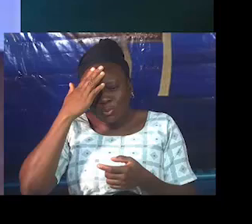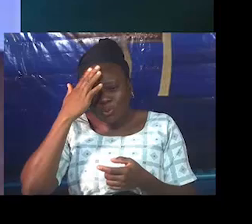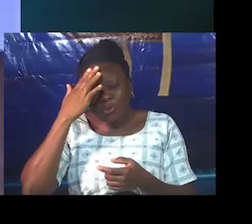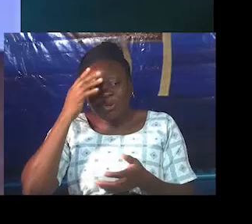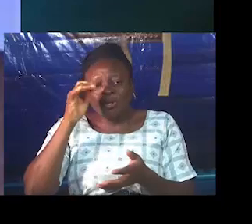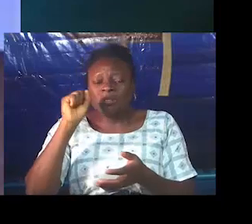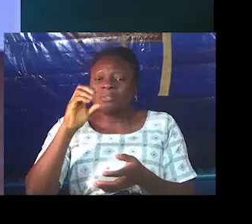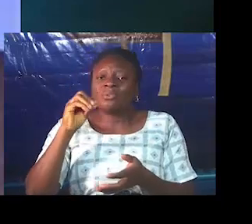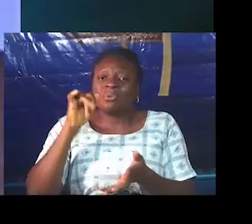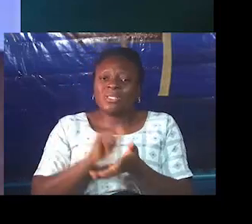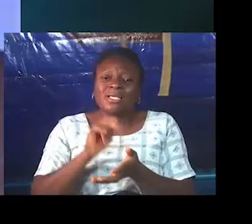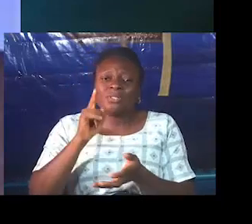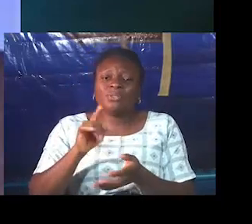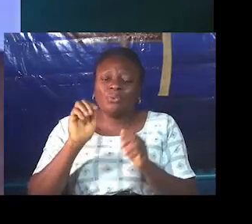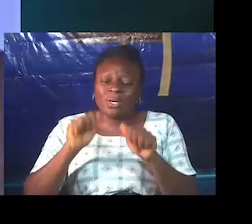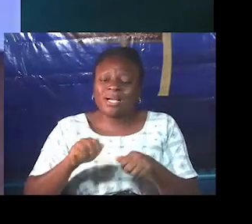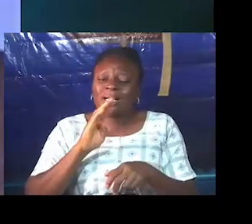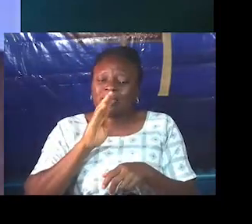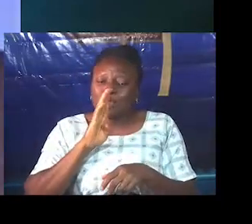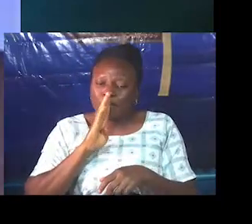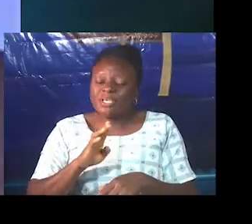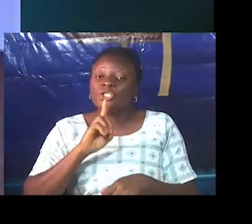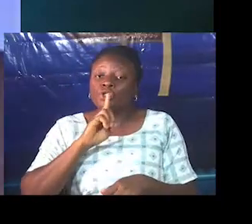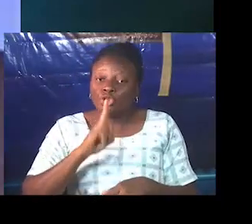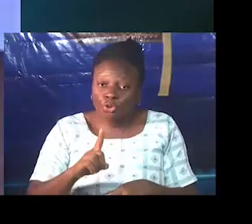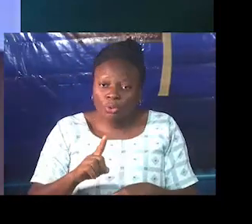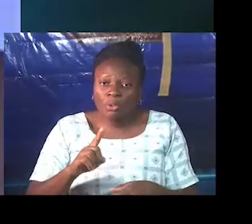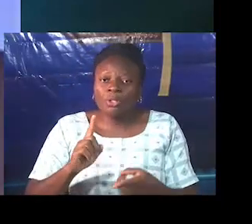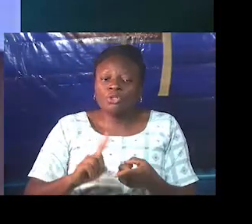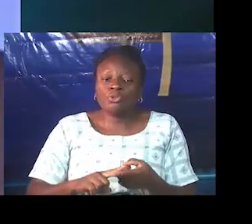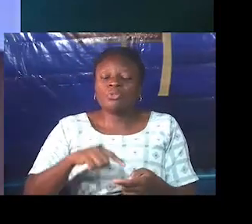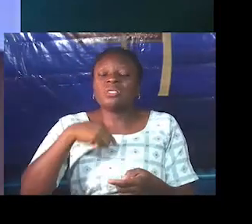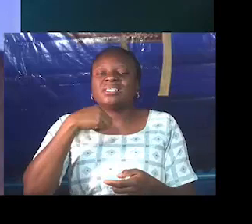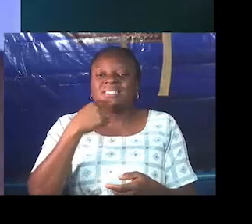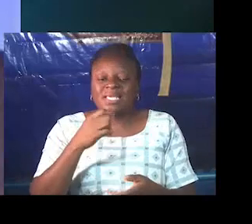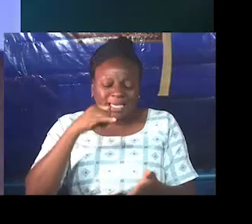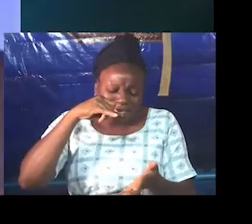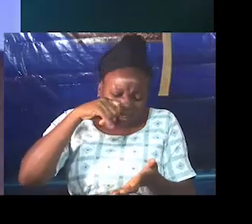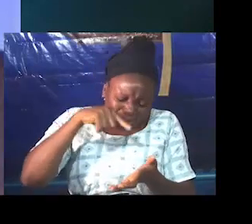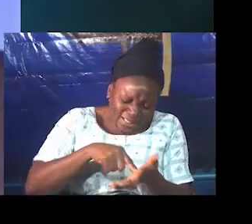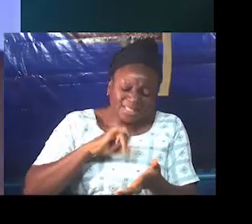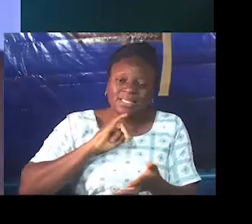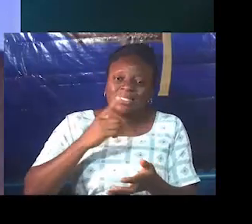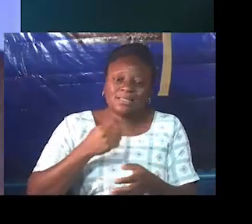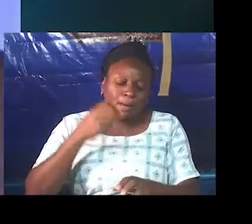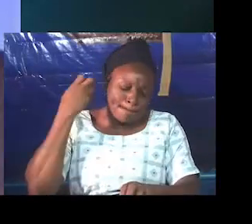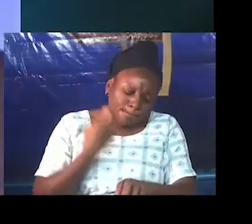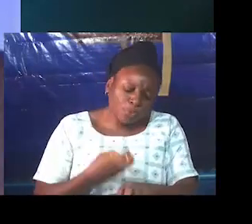bone of my bones and flesh of my flesh, the first thing is that you need not to